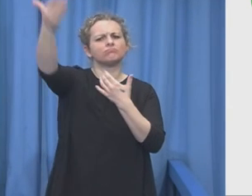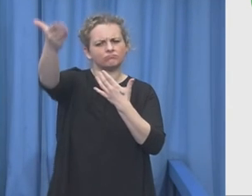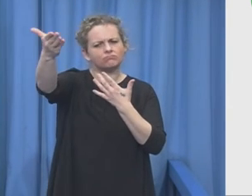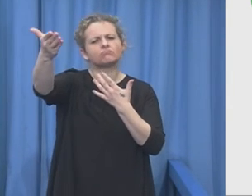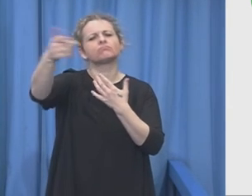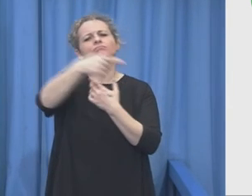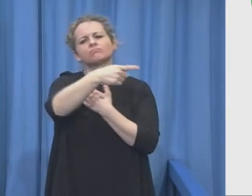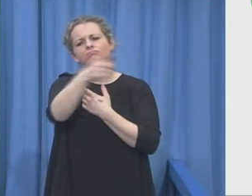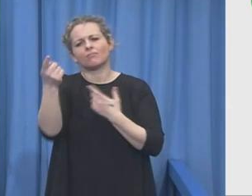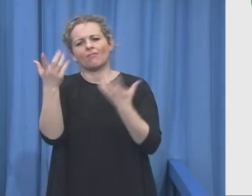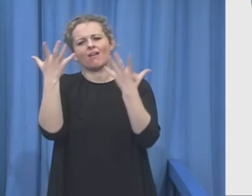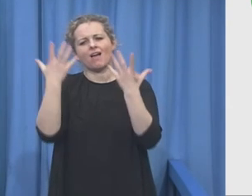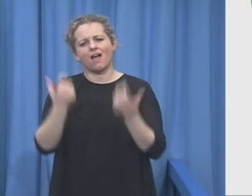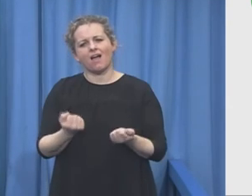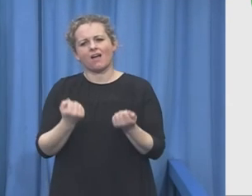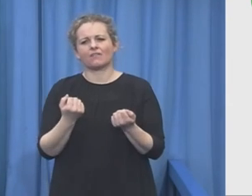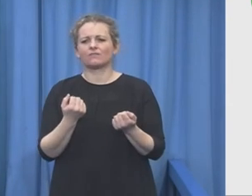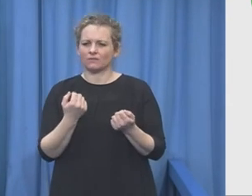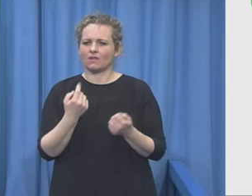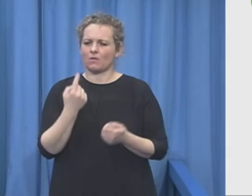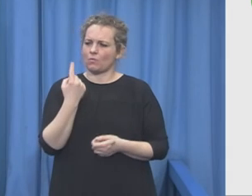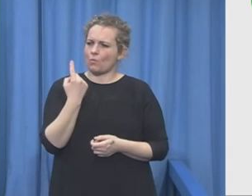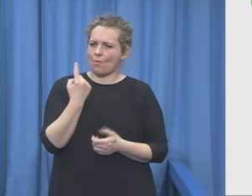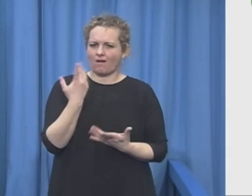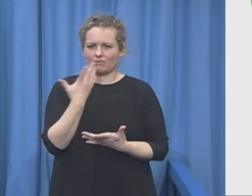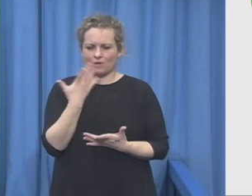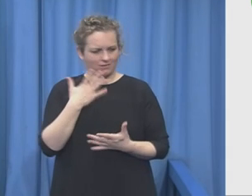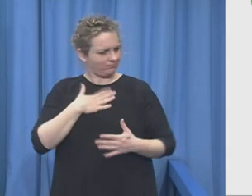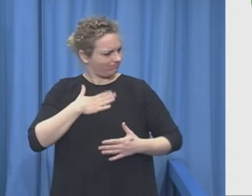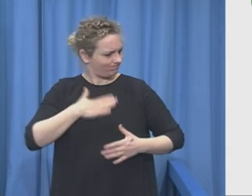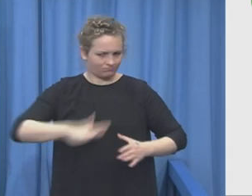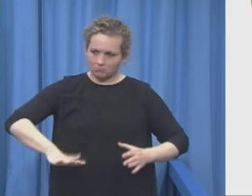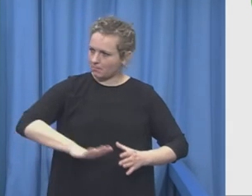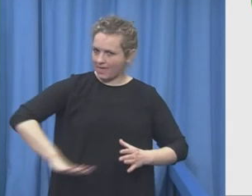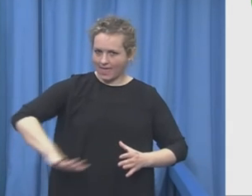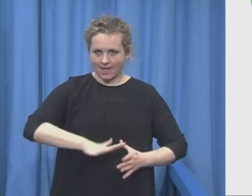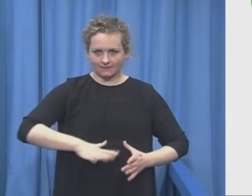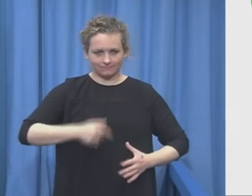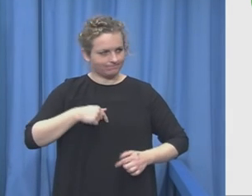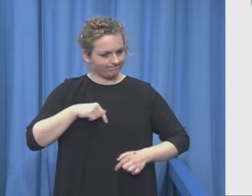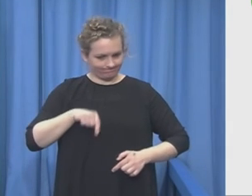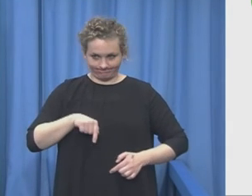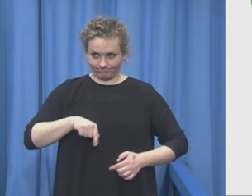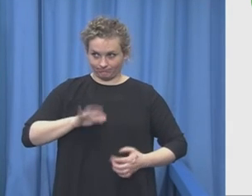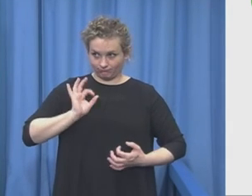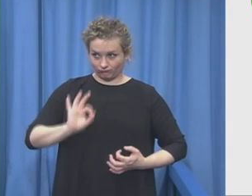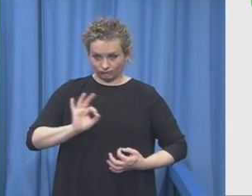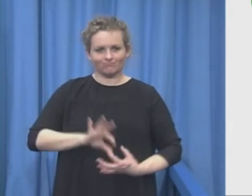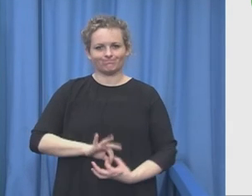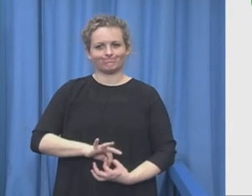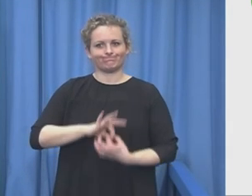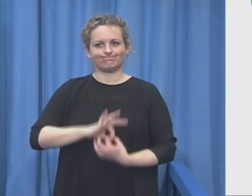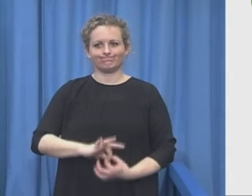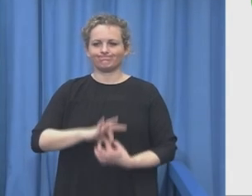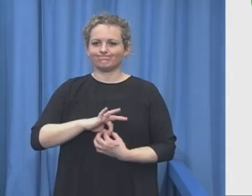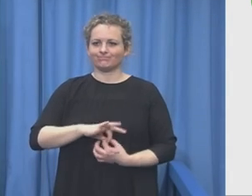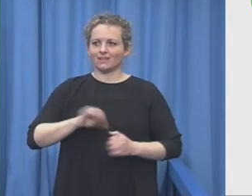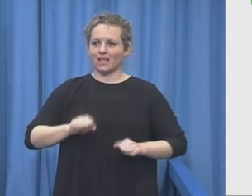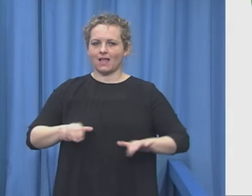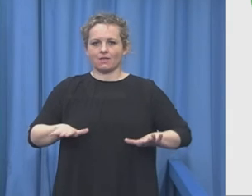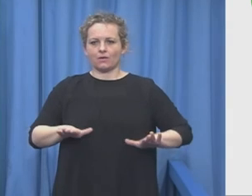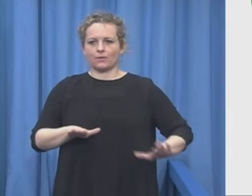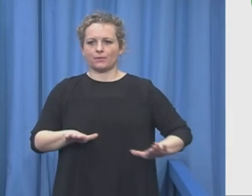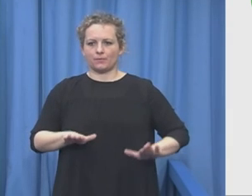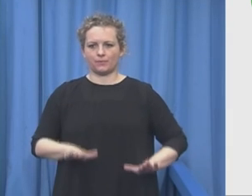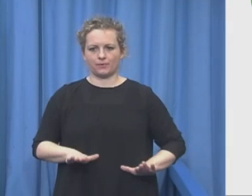with that inner space. And by doing that, connect with others in a true